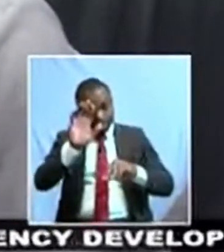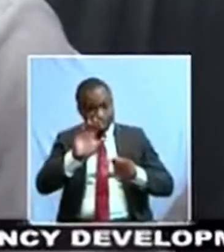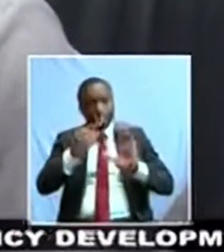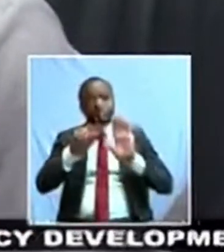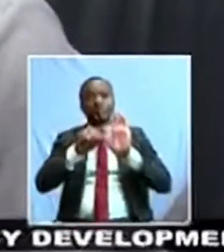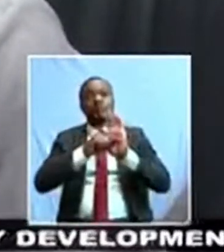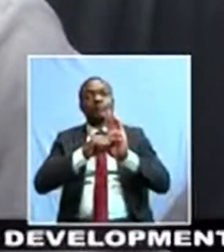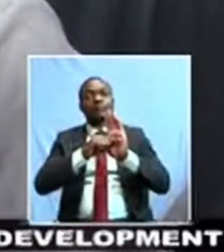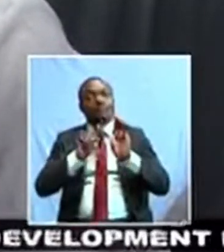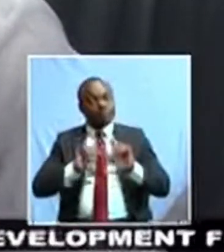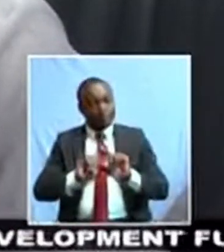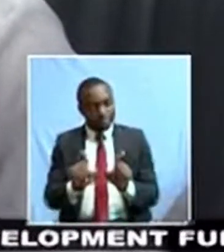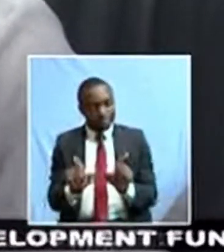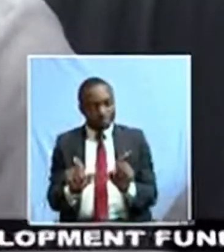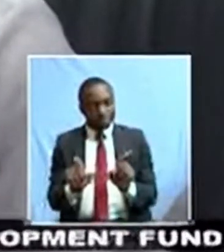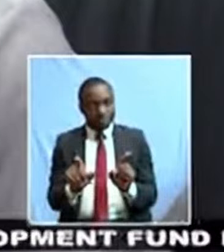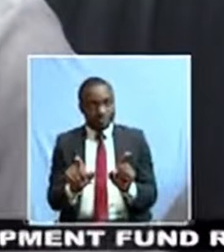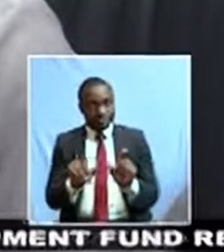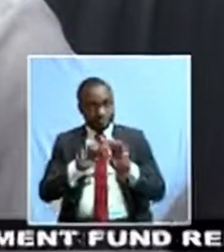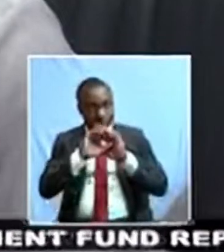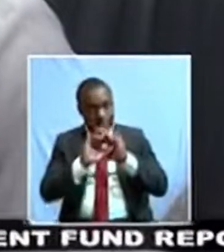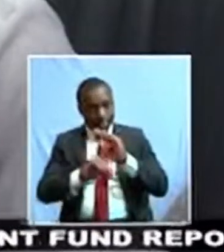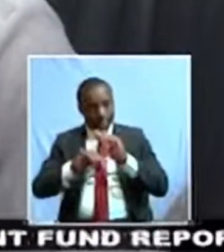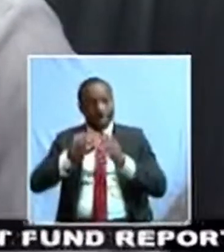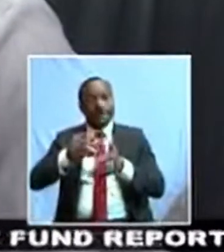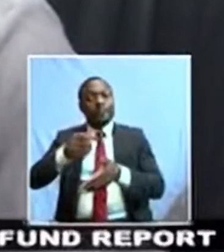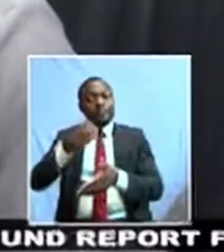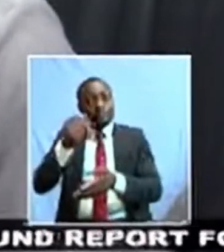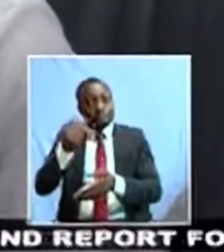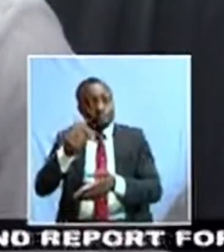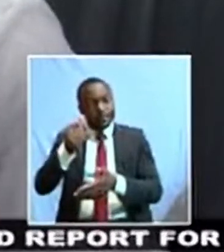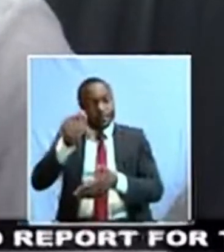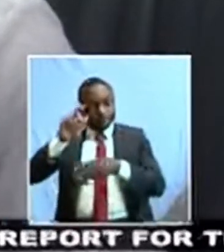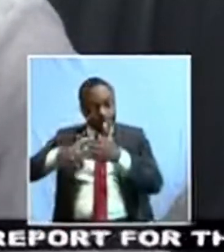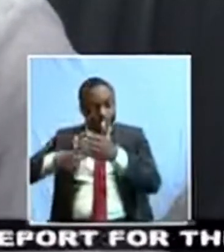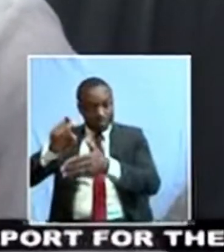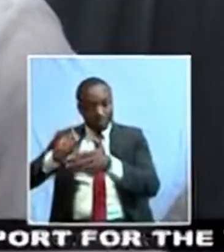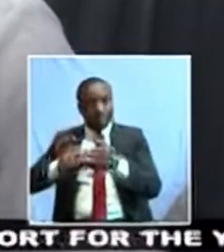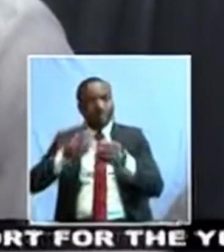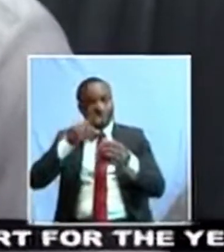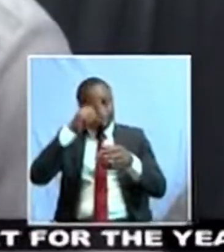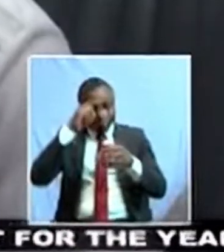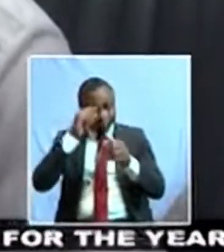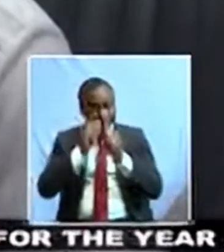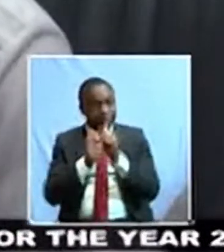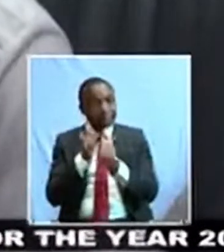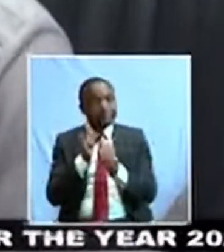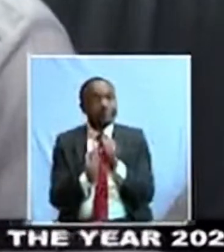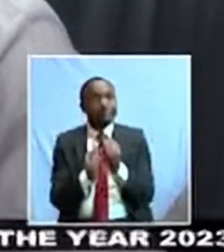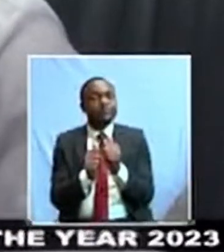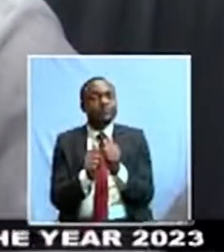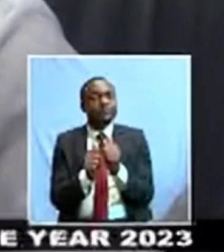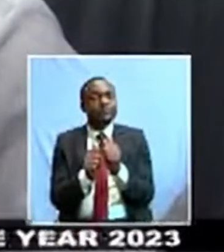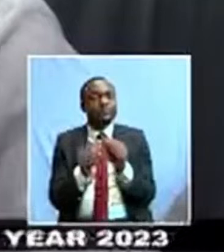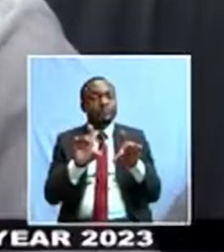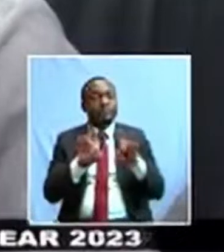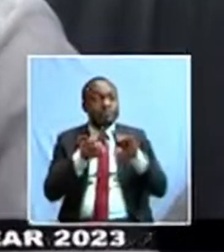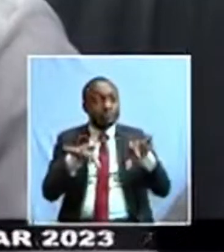variance under fees and charges, and most of it was as a result of